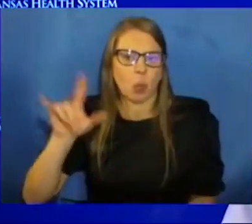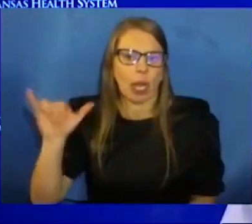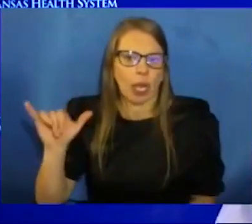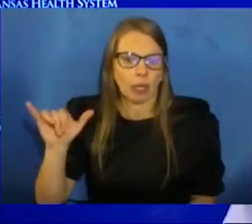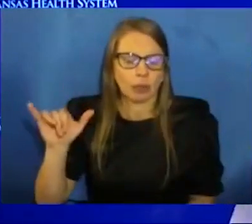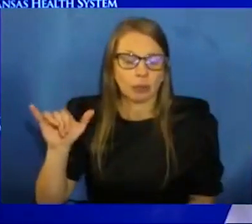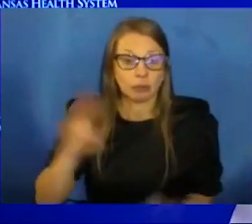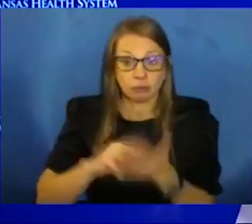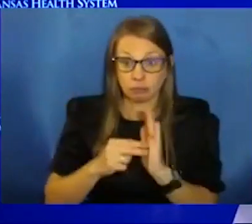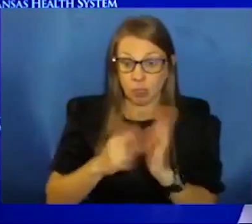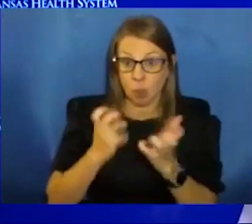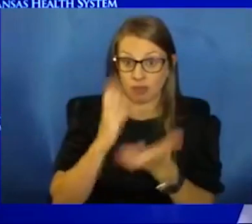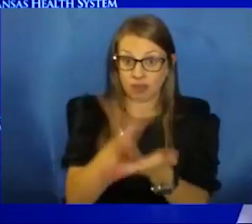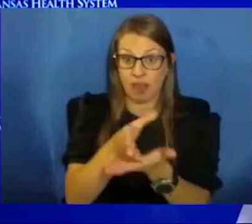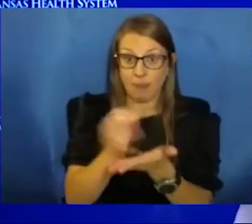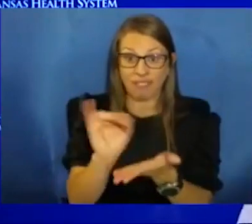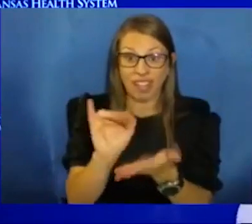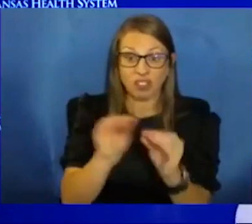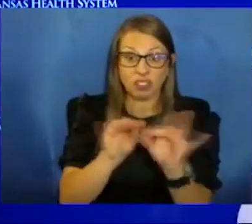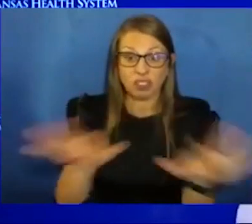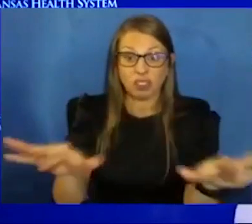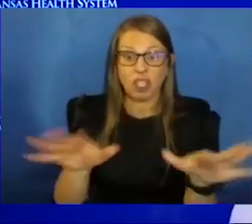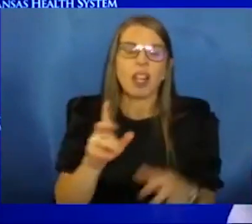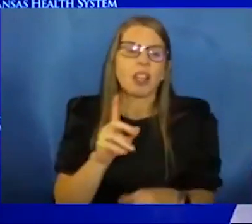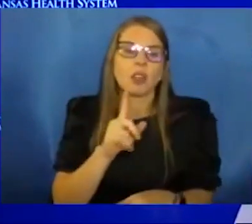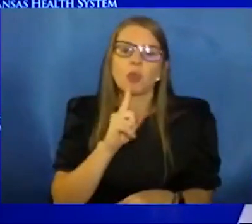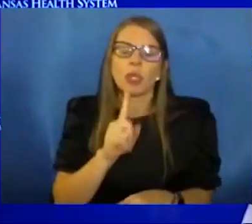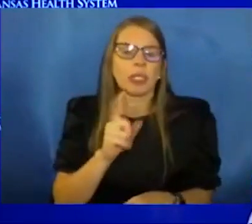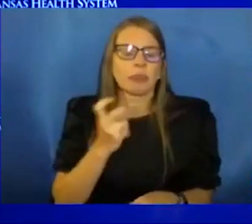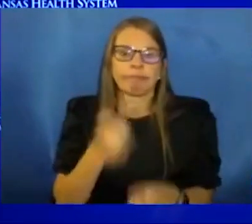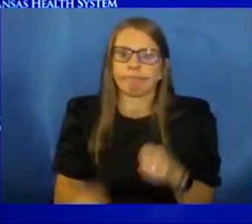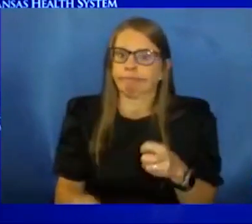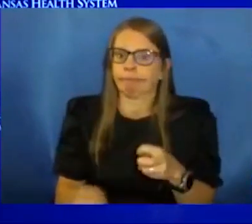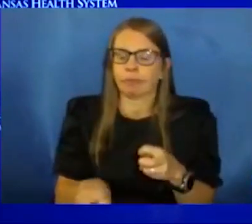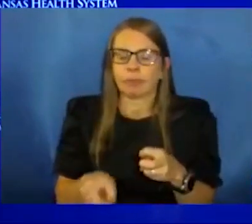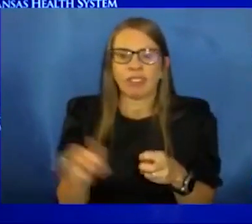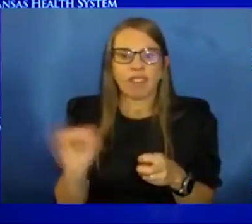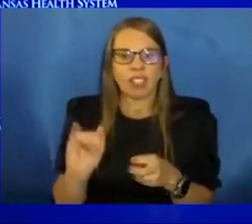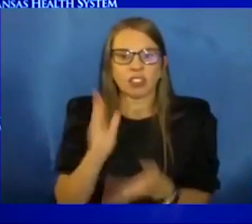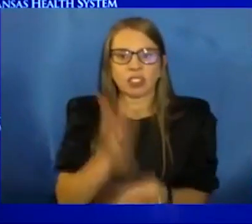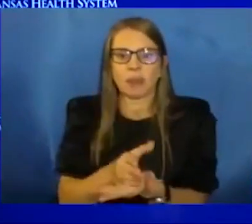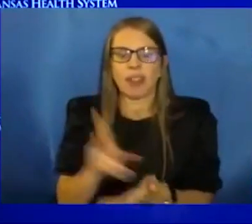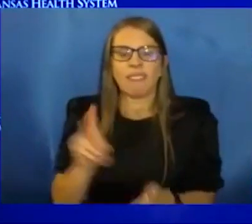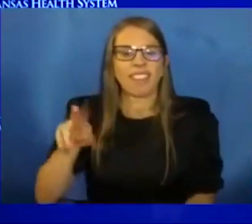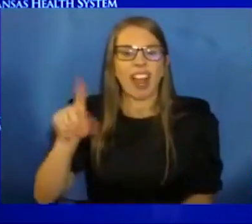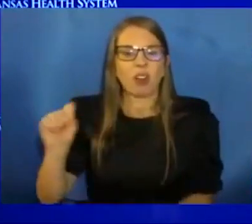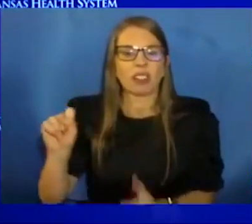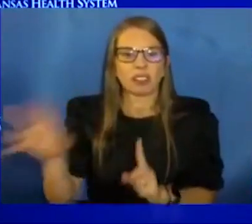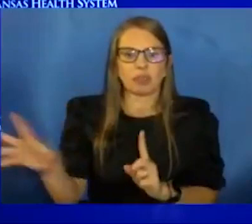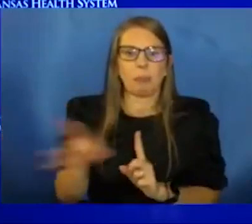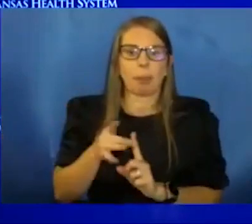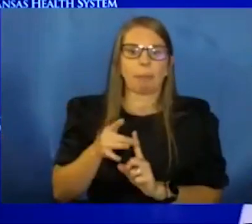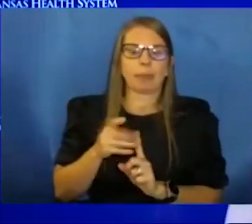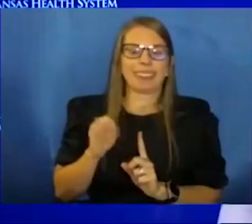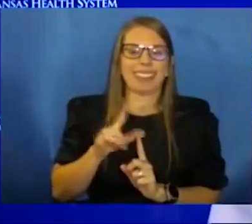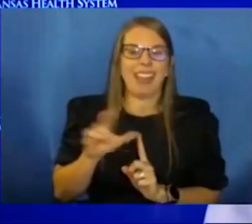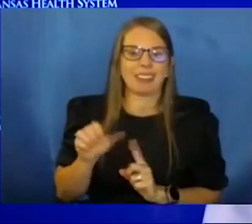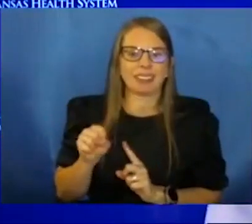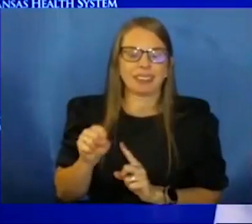If vaccinated people can still catch and spread COVID, is it safe to say we just simply cannot reach herd immunity? It's such a good question. I get why